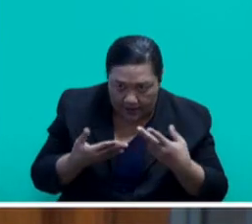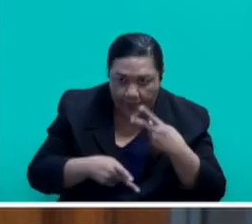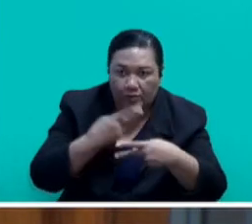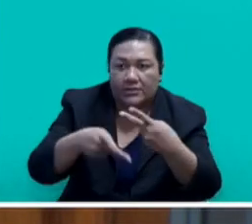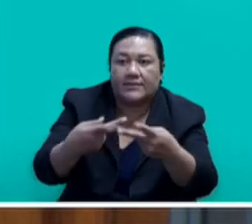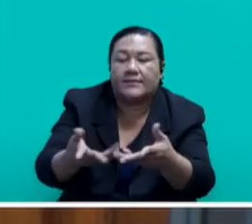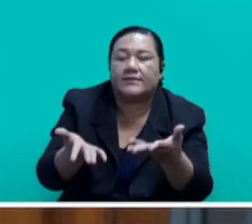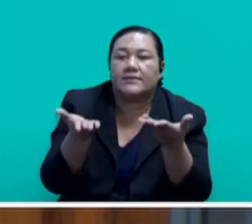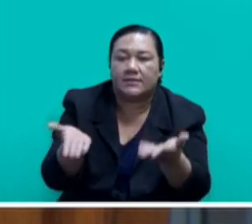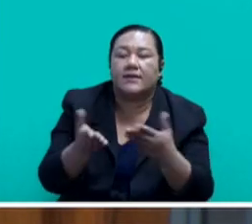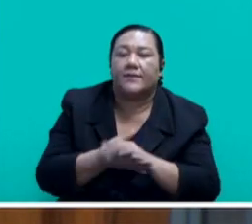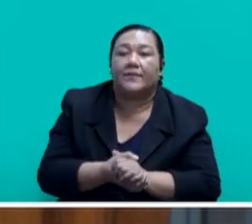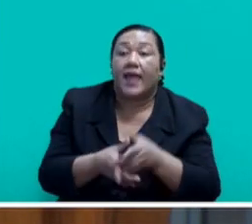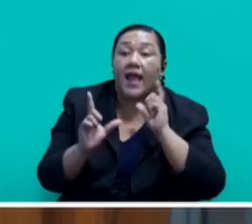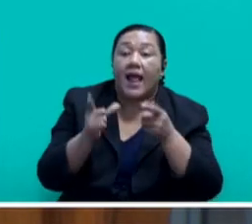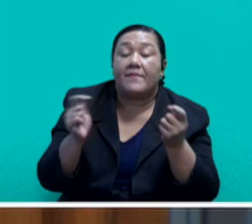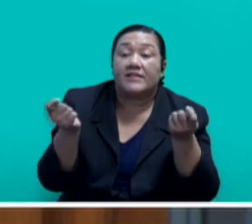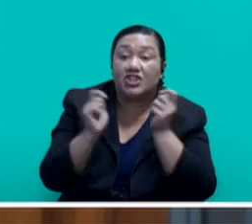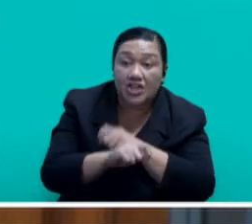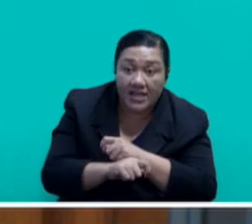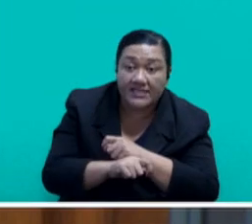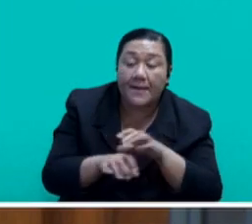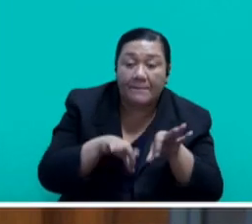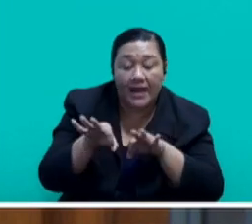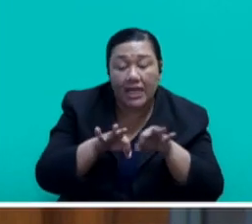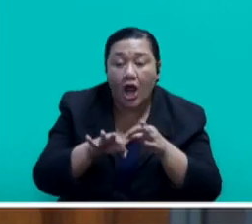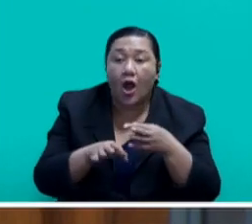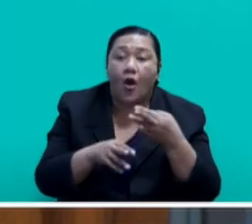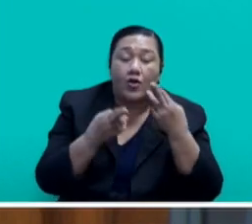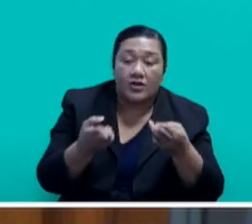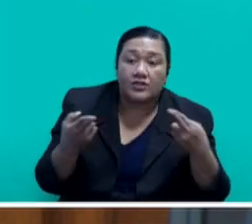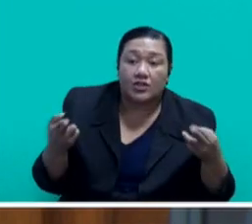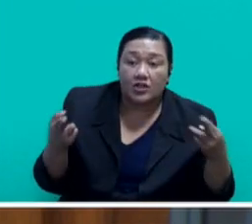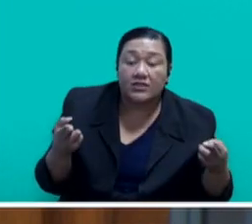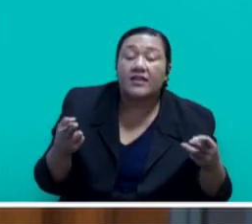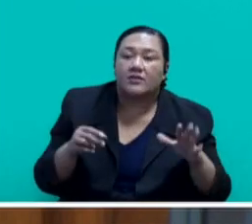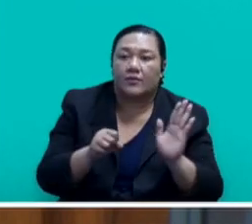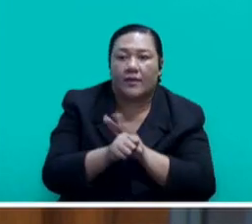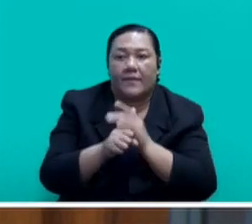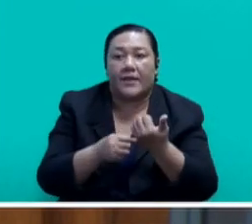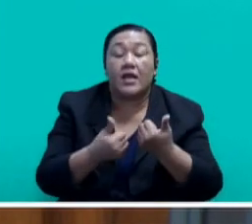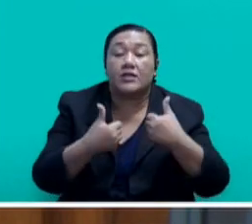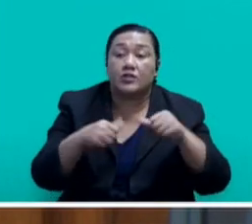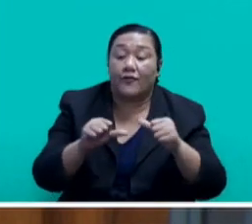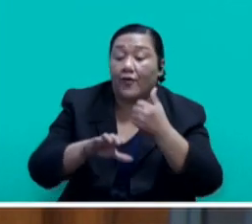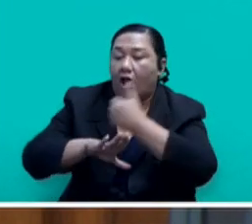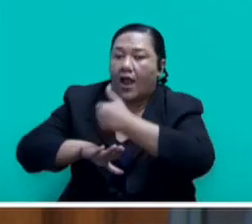Climate change and the blending of natural resources further underscore the importance of research of our